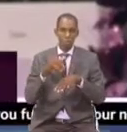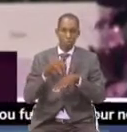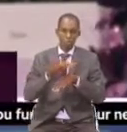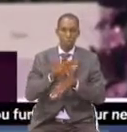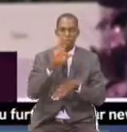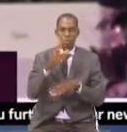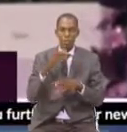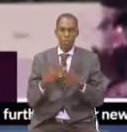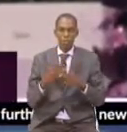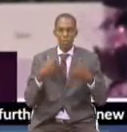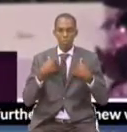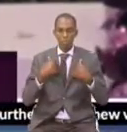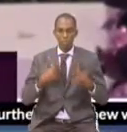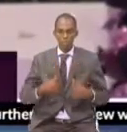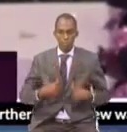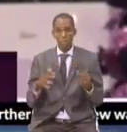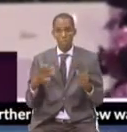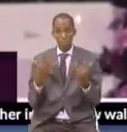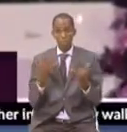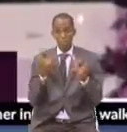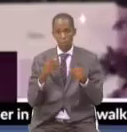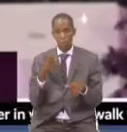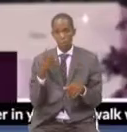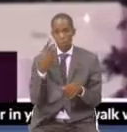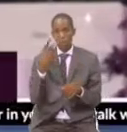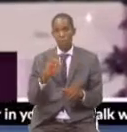The WhatsApp number is on the screen now.